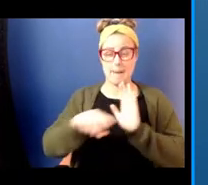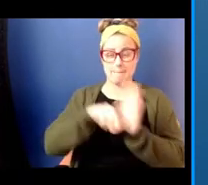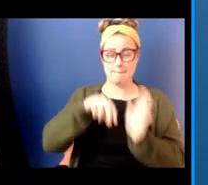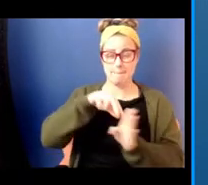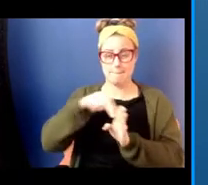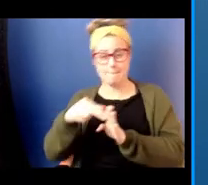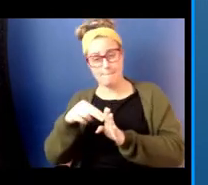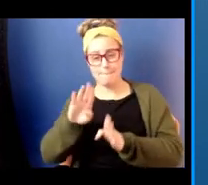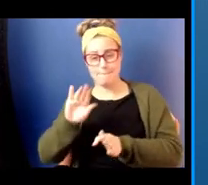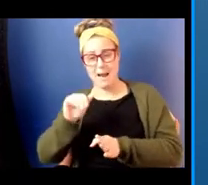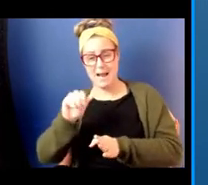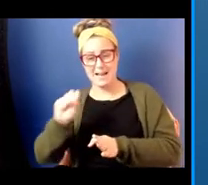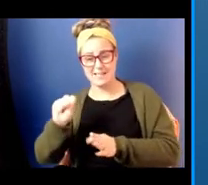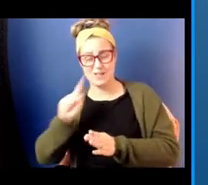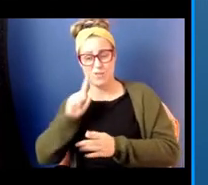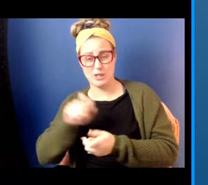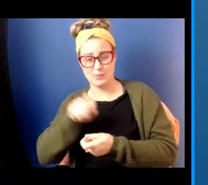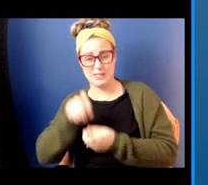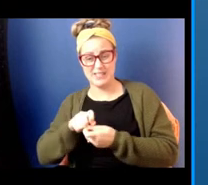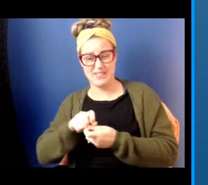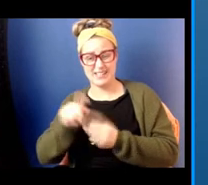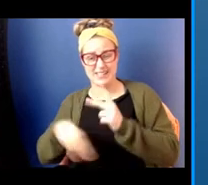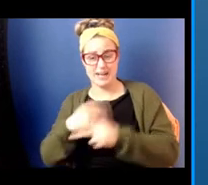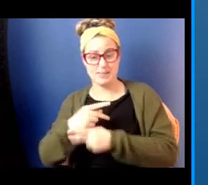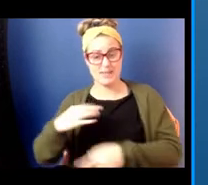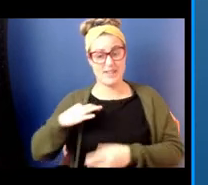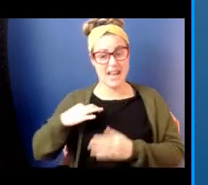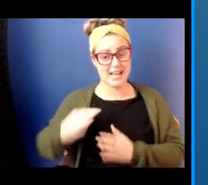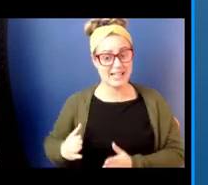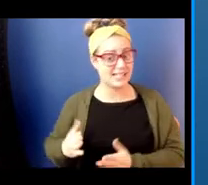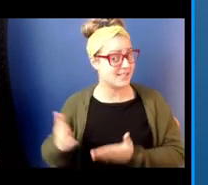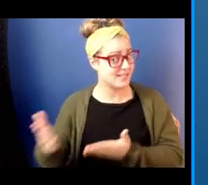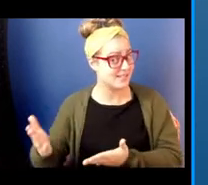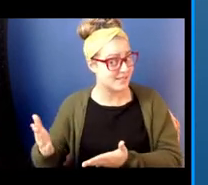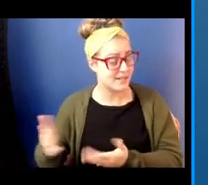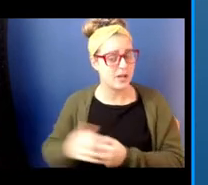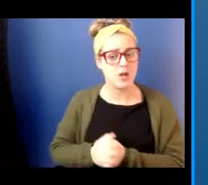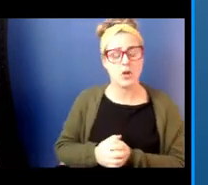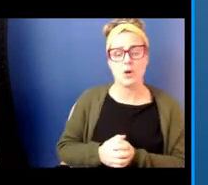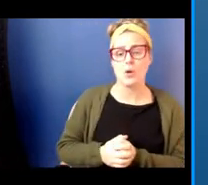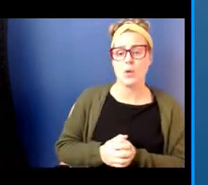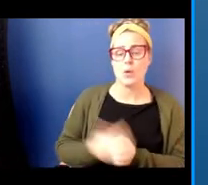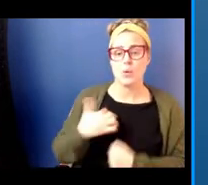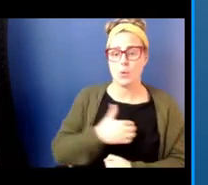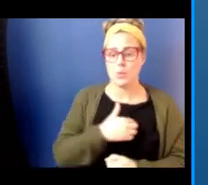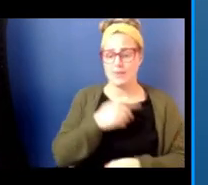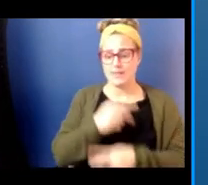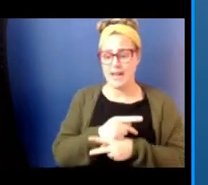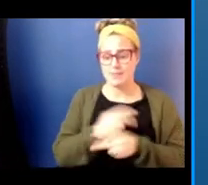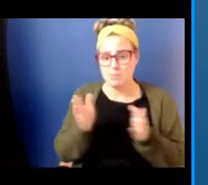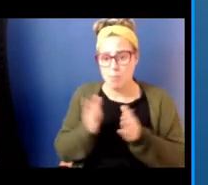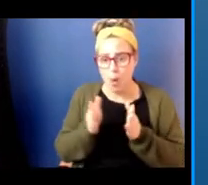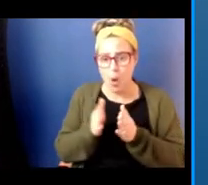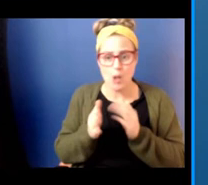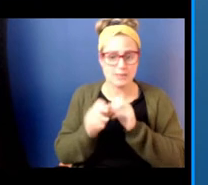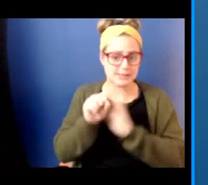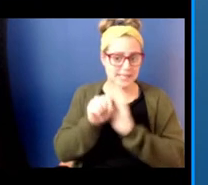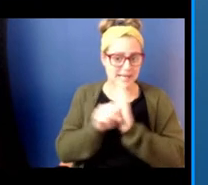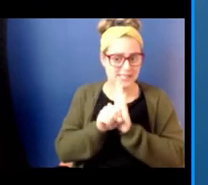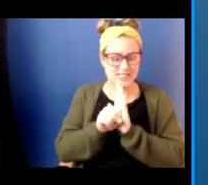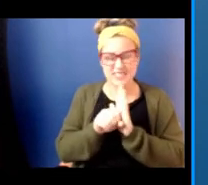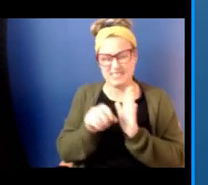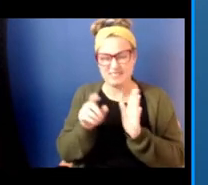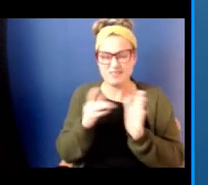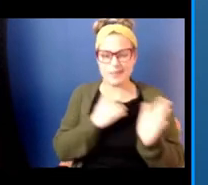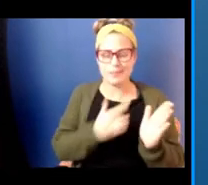generally had an open process because we kept small states that were relatively inexpensive to campaign in up front and we